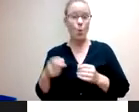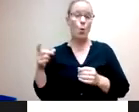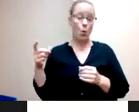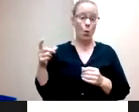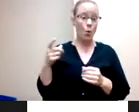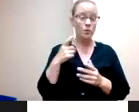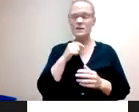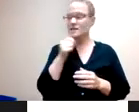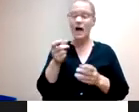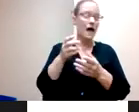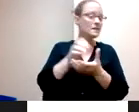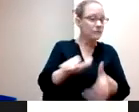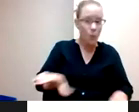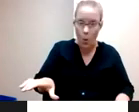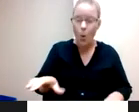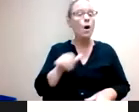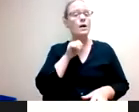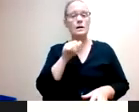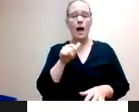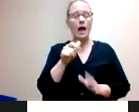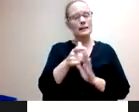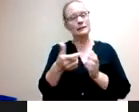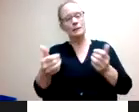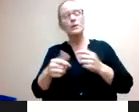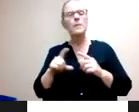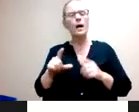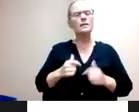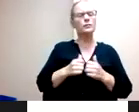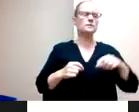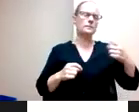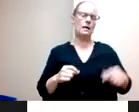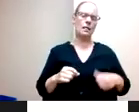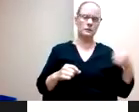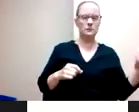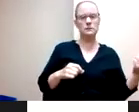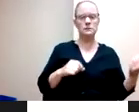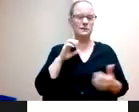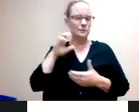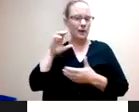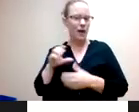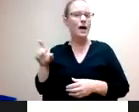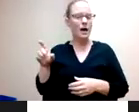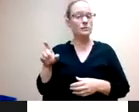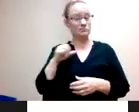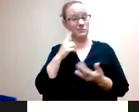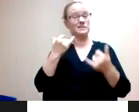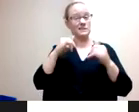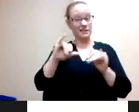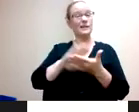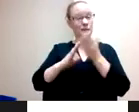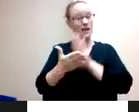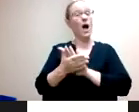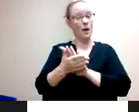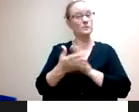not divorced or legally separated and they're living with someone else. The spouse actually becomes the decision